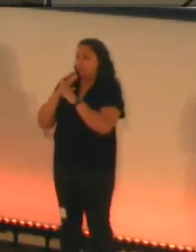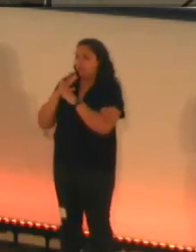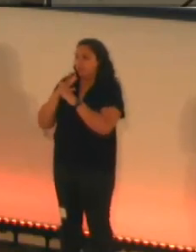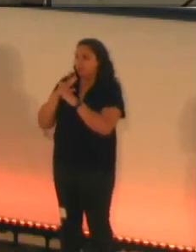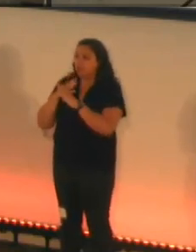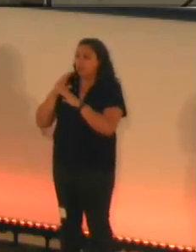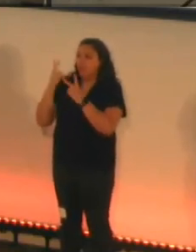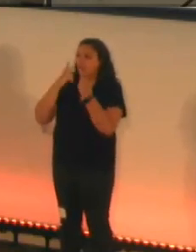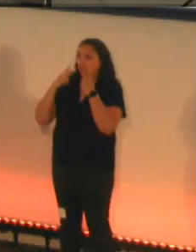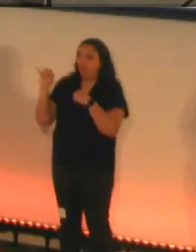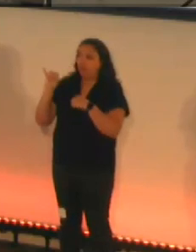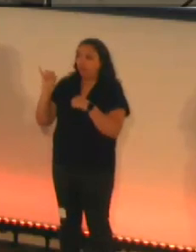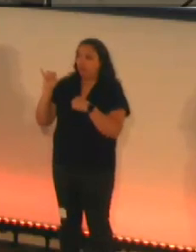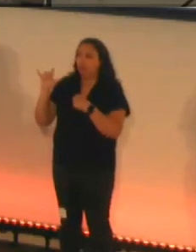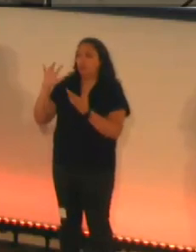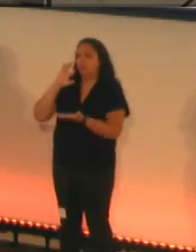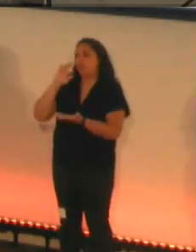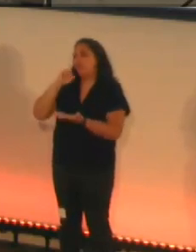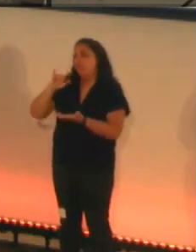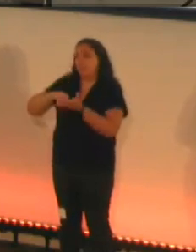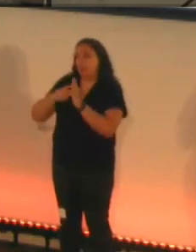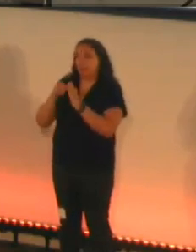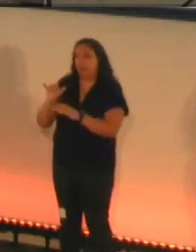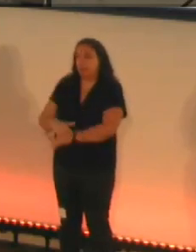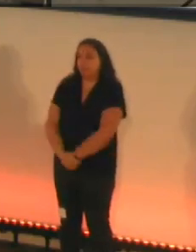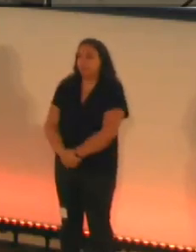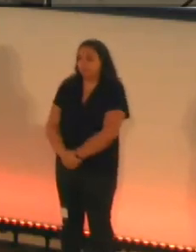they kind of wanted that for their own purposes as well.